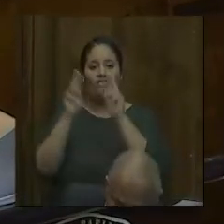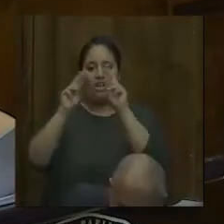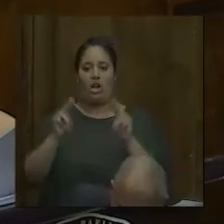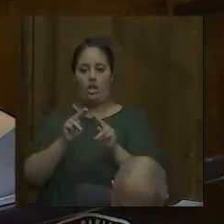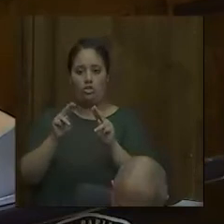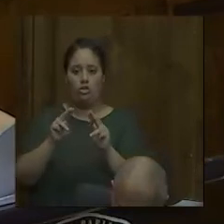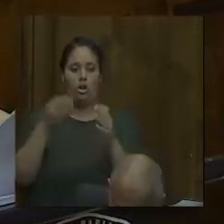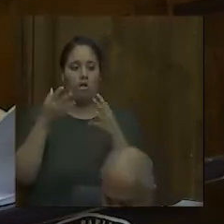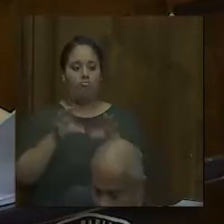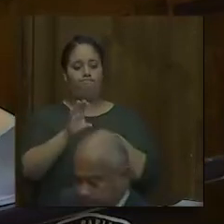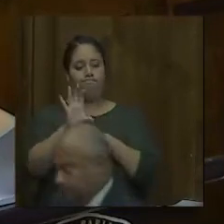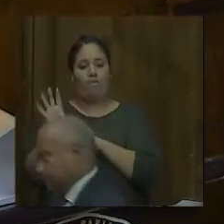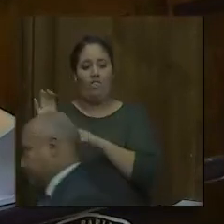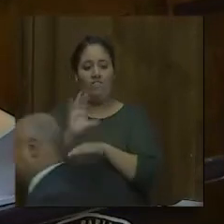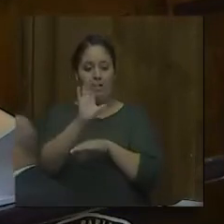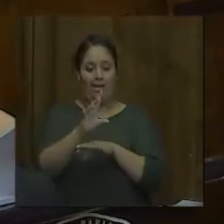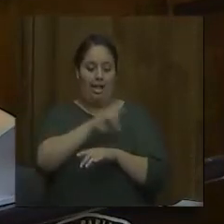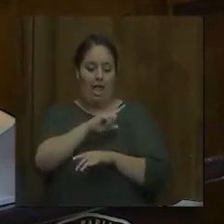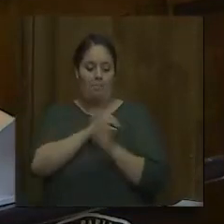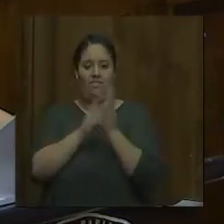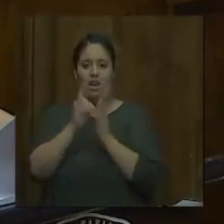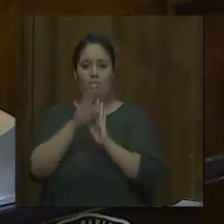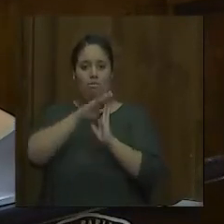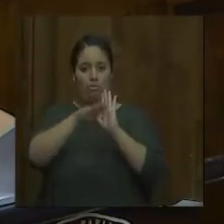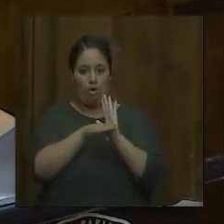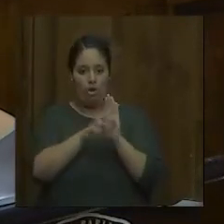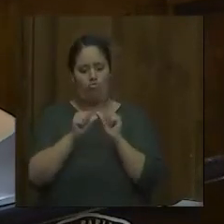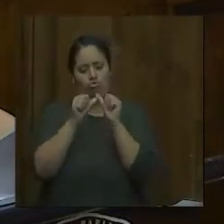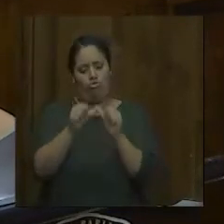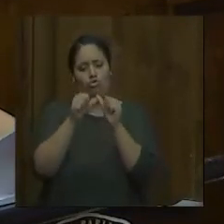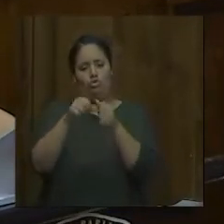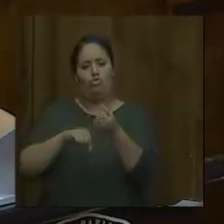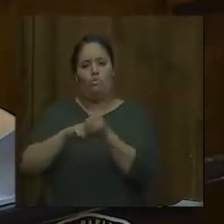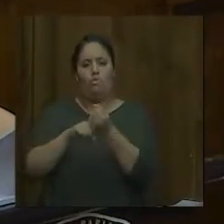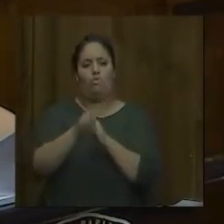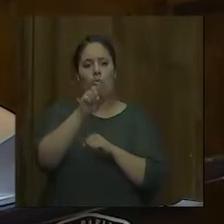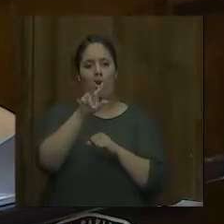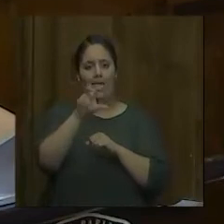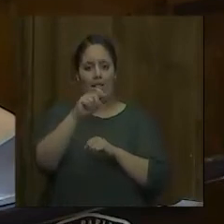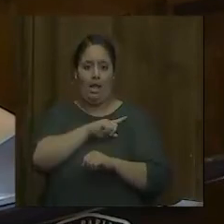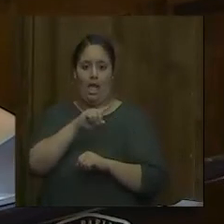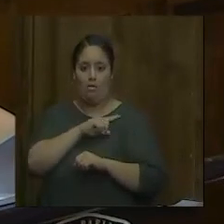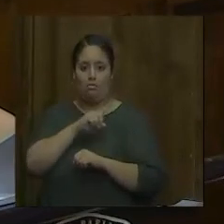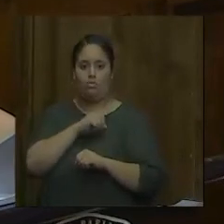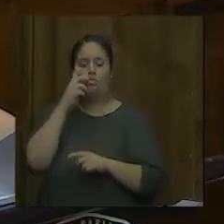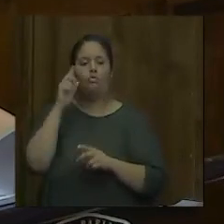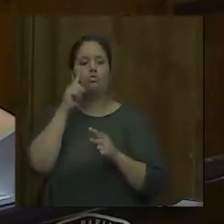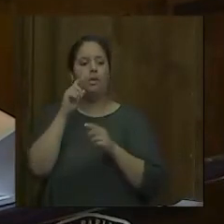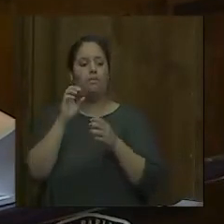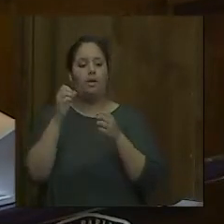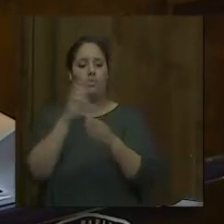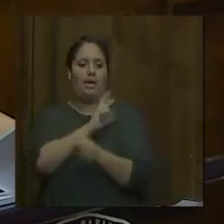through transfer funding. The Club Development Program continues to support 180 clubs through provision of capacity